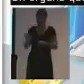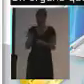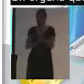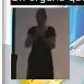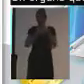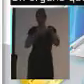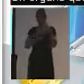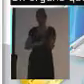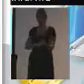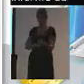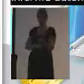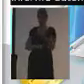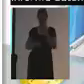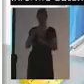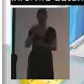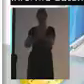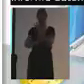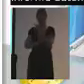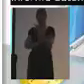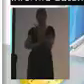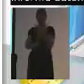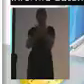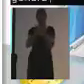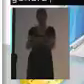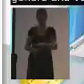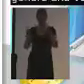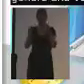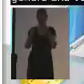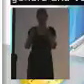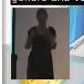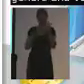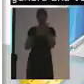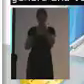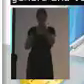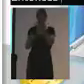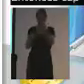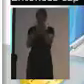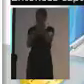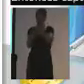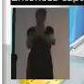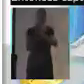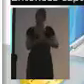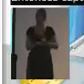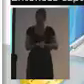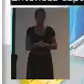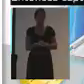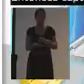an automatic report that is generated. So we capture all the